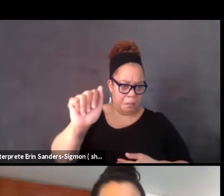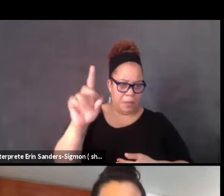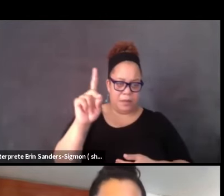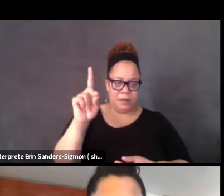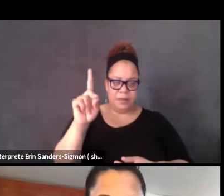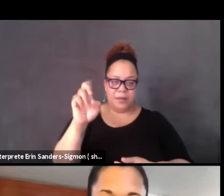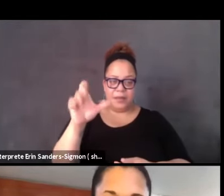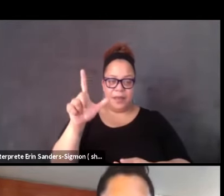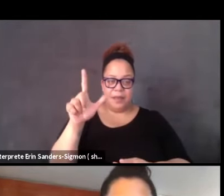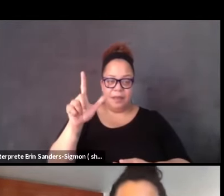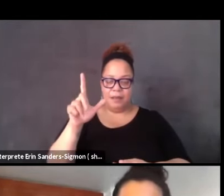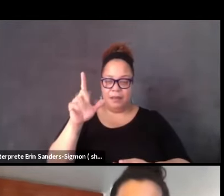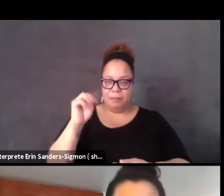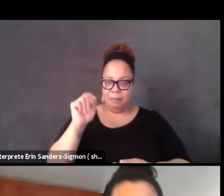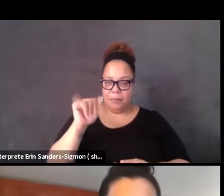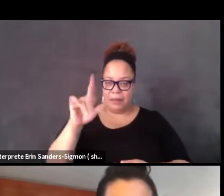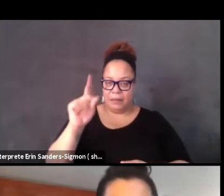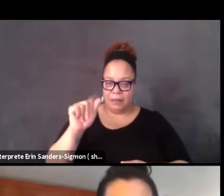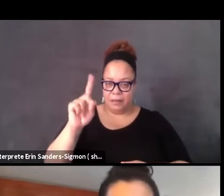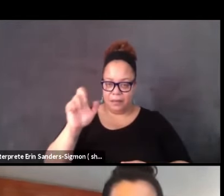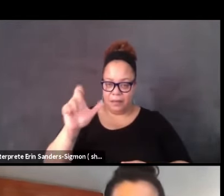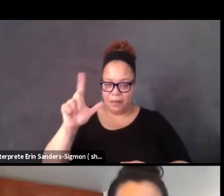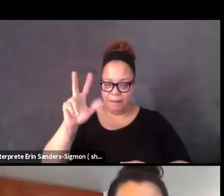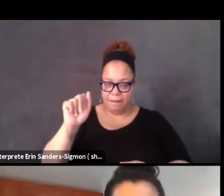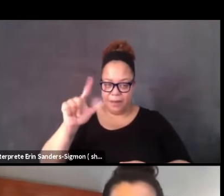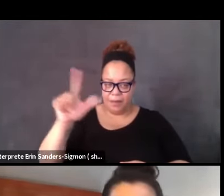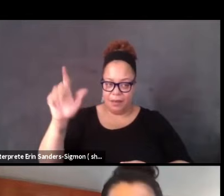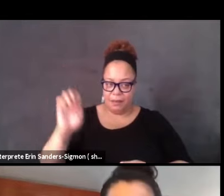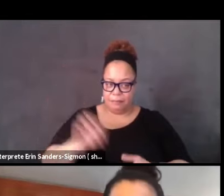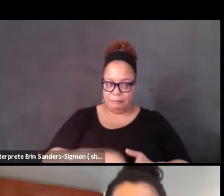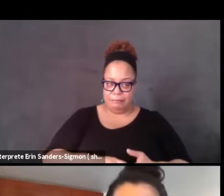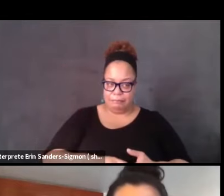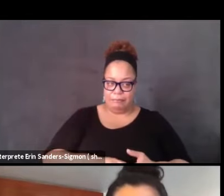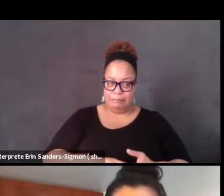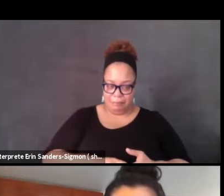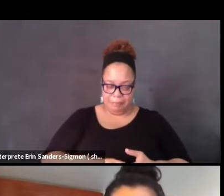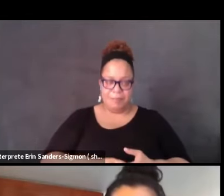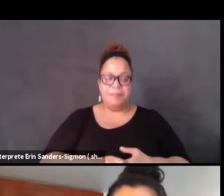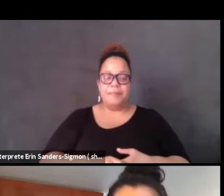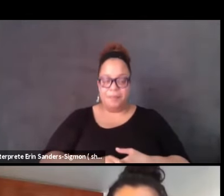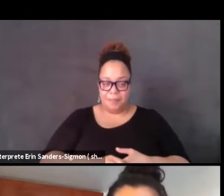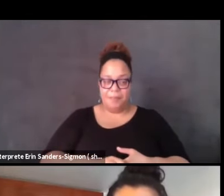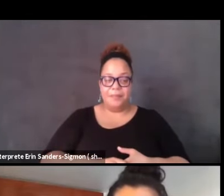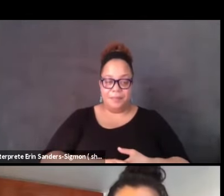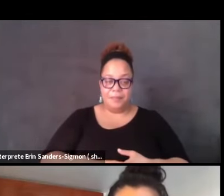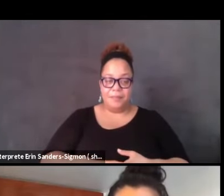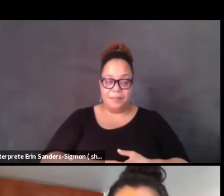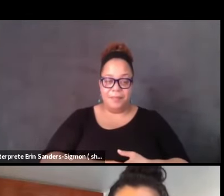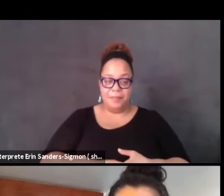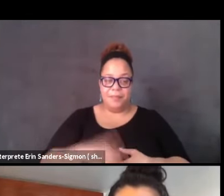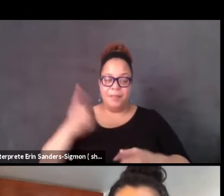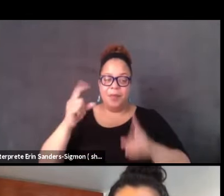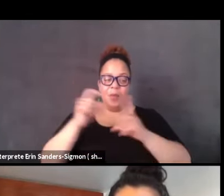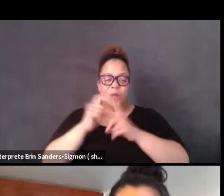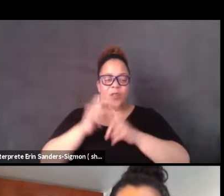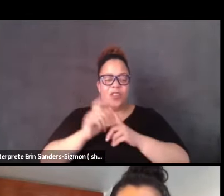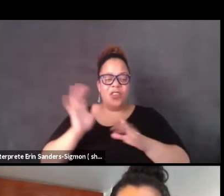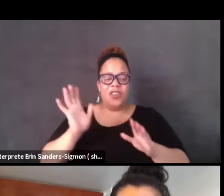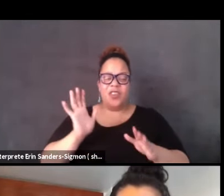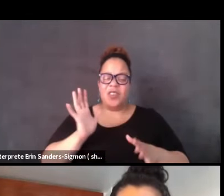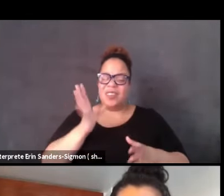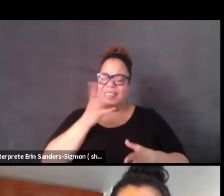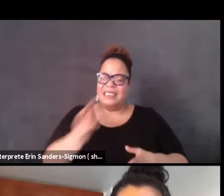quote, having a way with words, sometimes they seem to flutter and roll off her lips, other times they burst forth like a